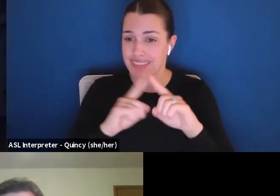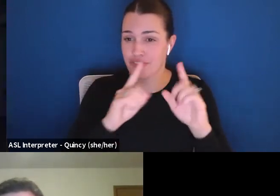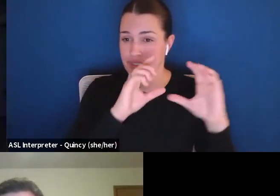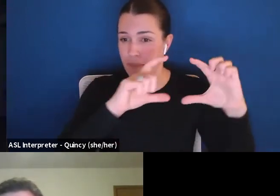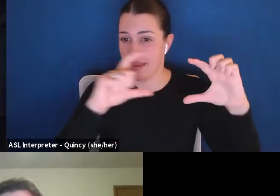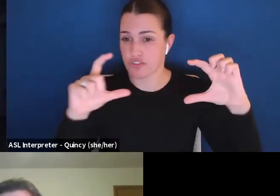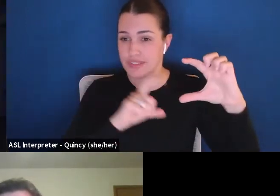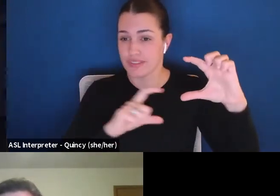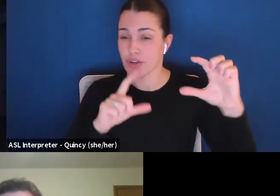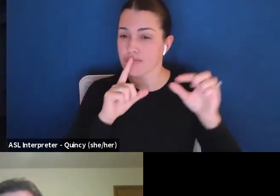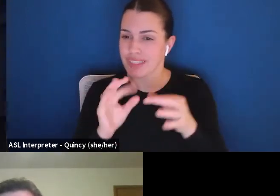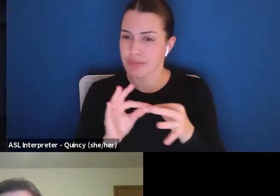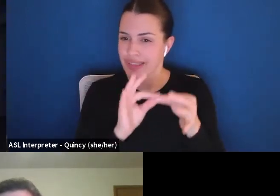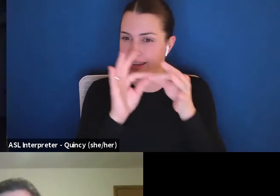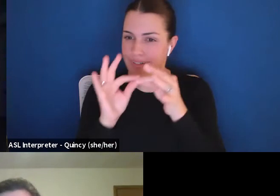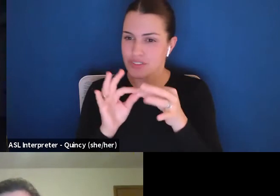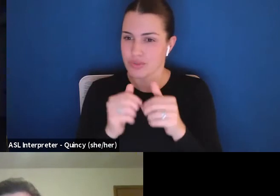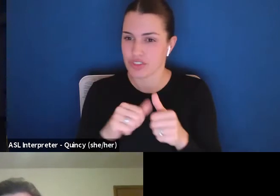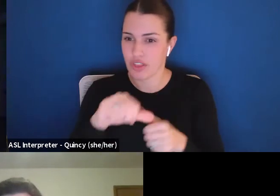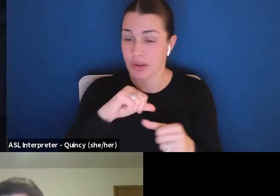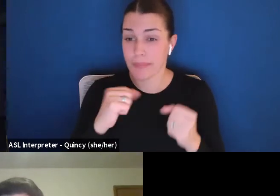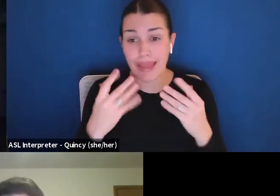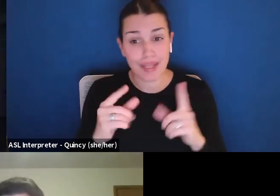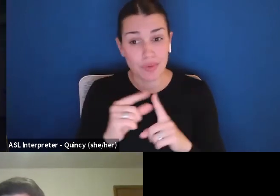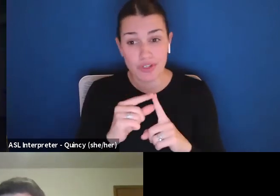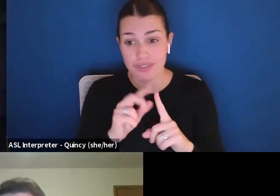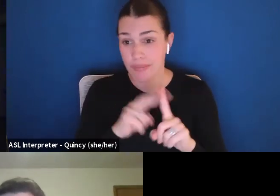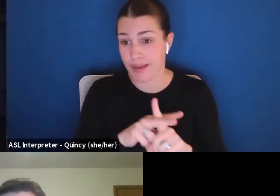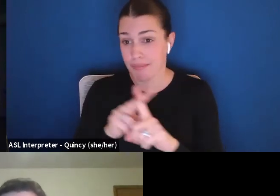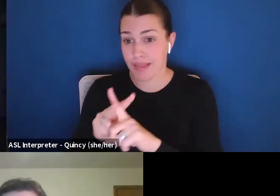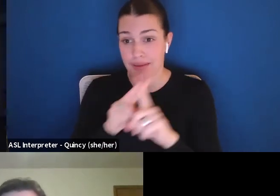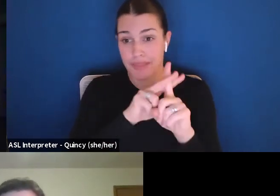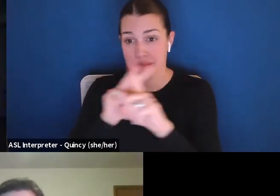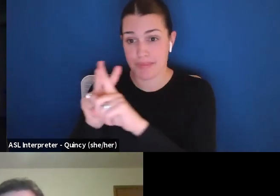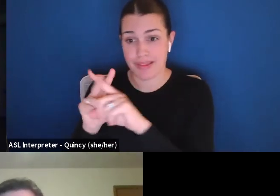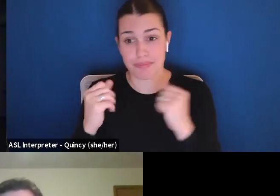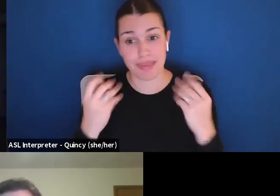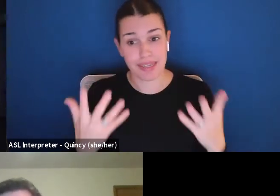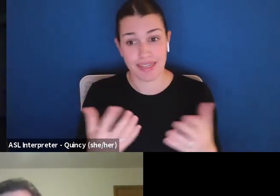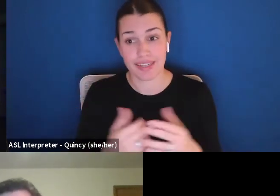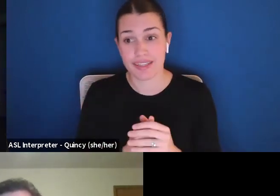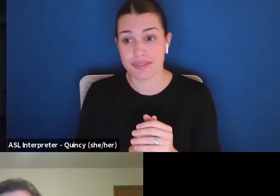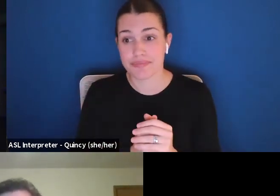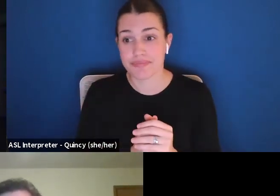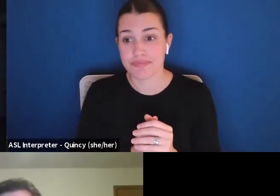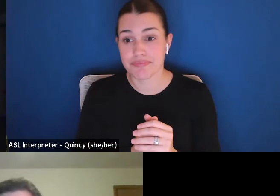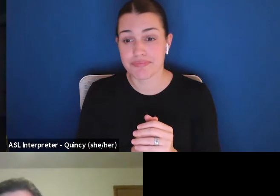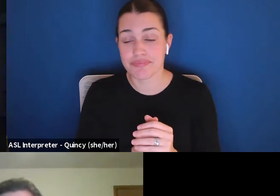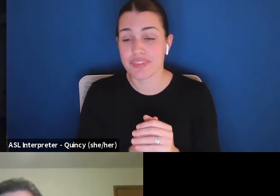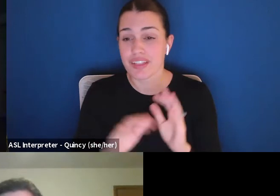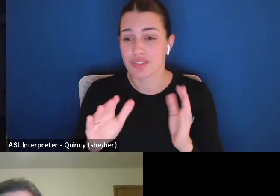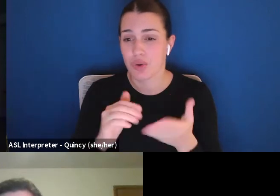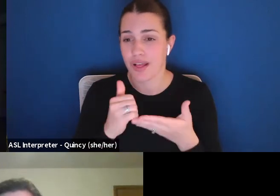interrelated and how a lot of words might apply to multiple dimensions. So I hope that it was more helpful to think about setting